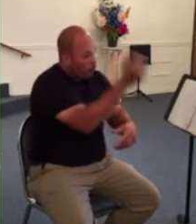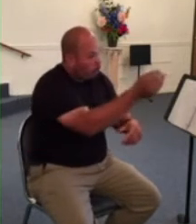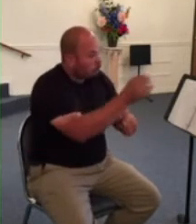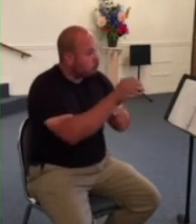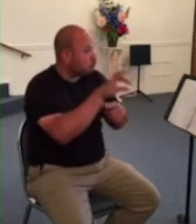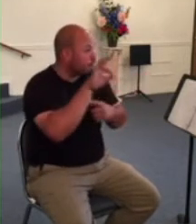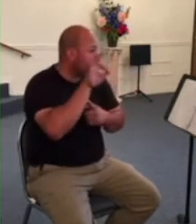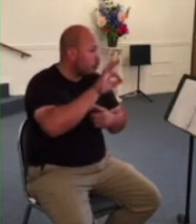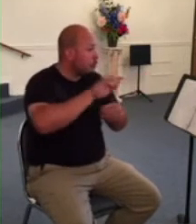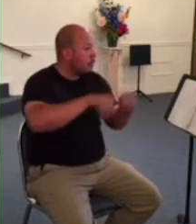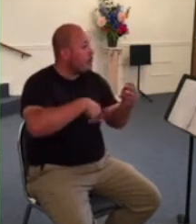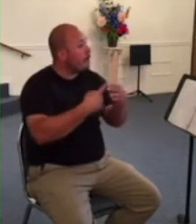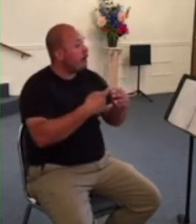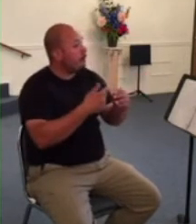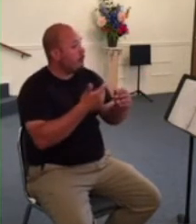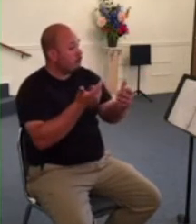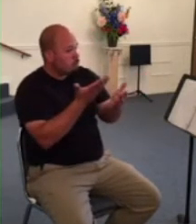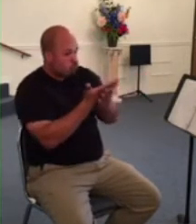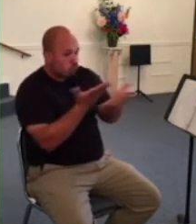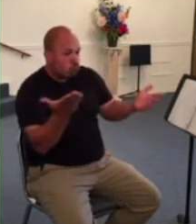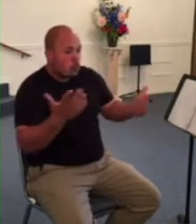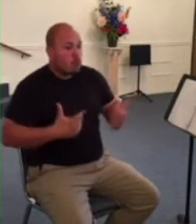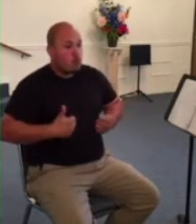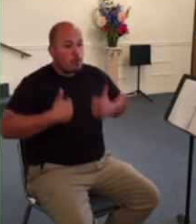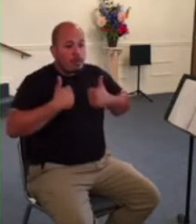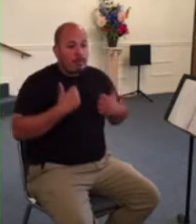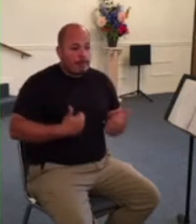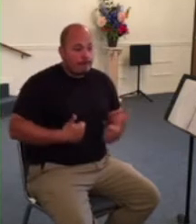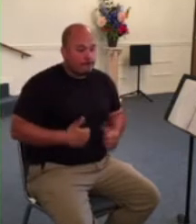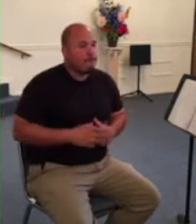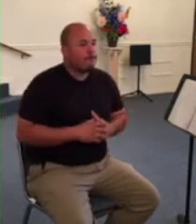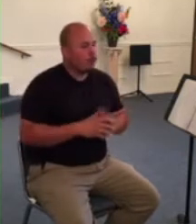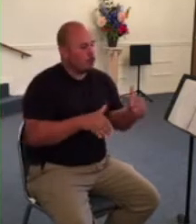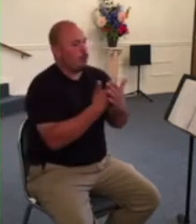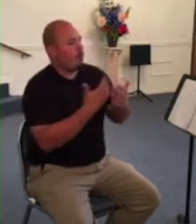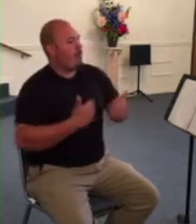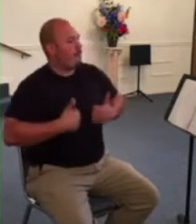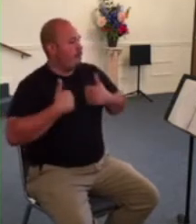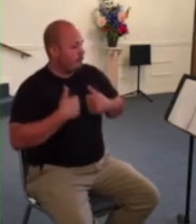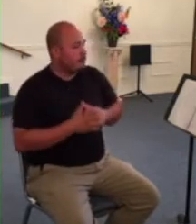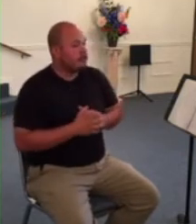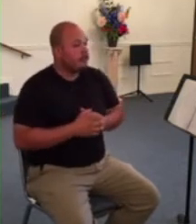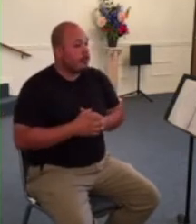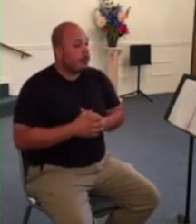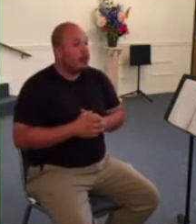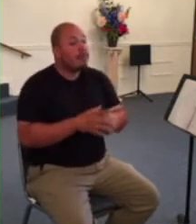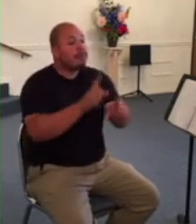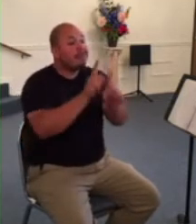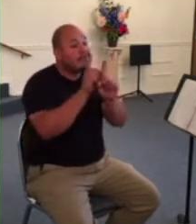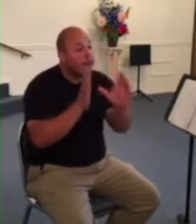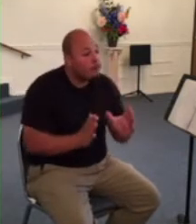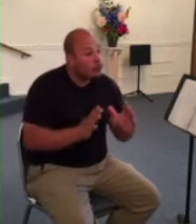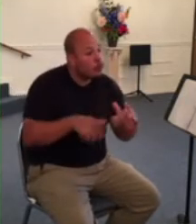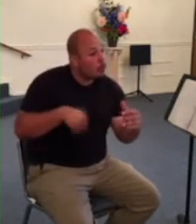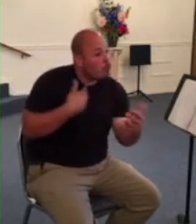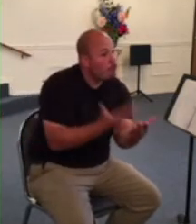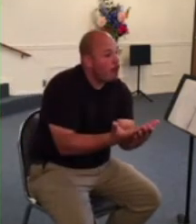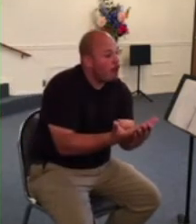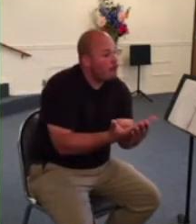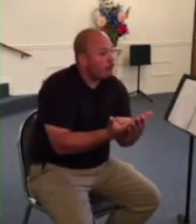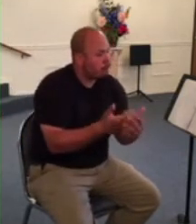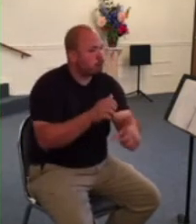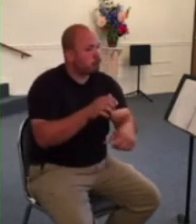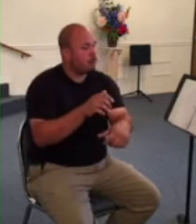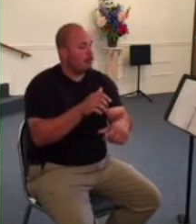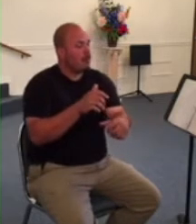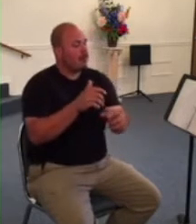when the high priest and his associates arrived they called together the sanhedrin the full assembly of the elders of